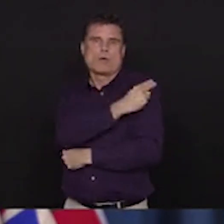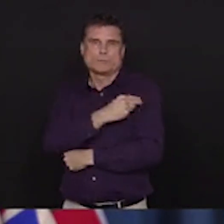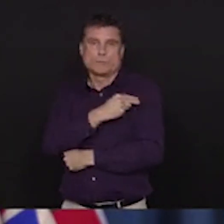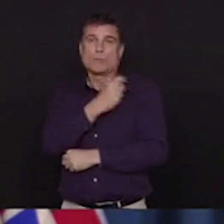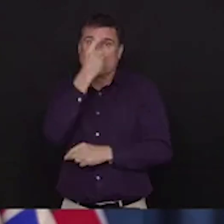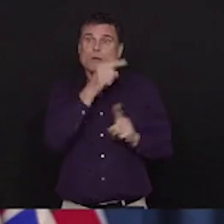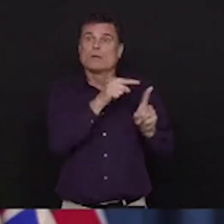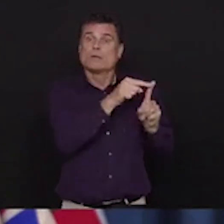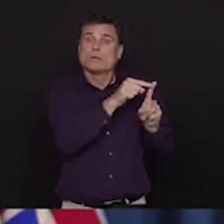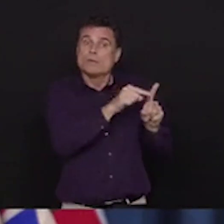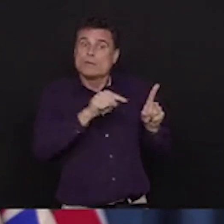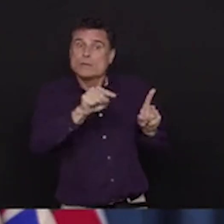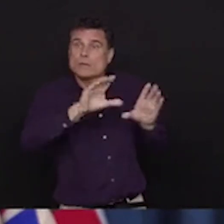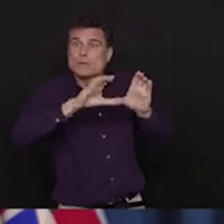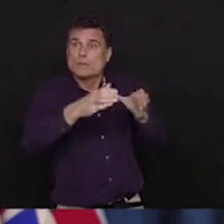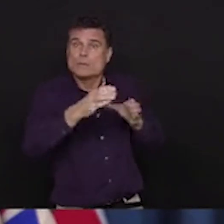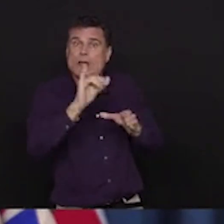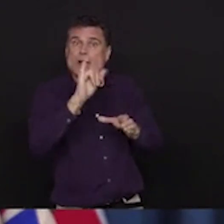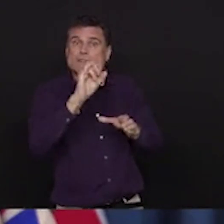areas at this time.